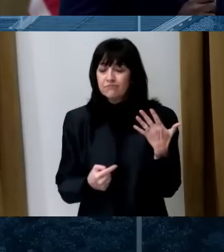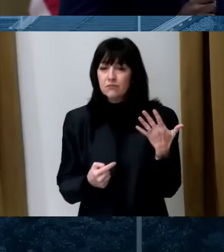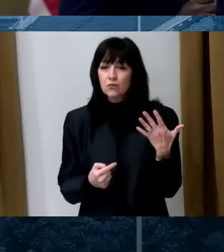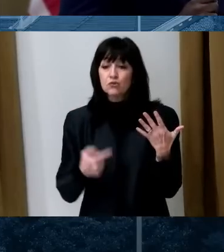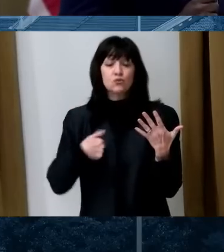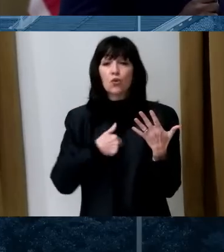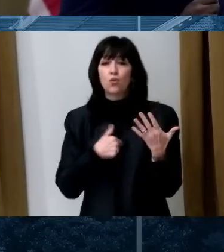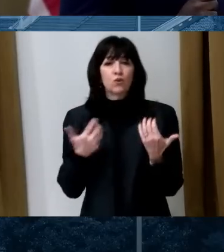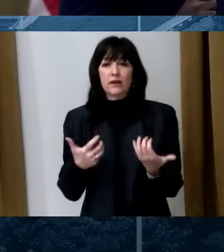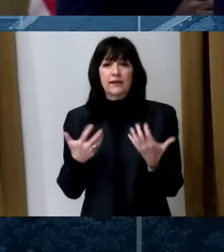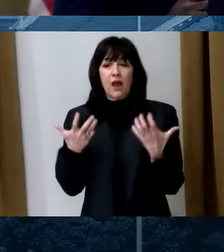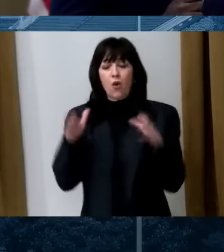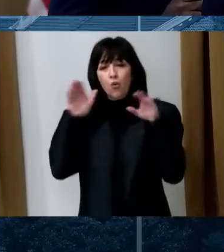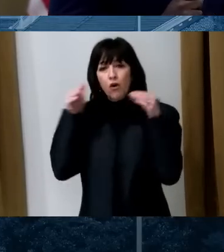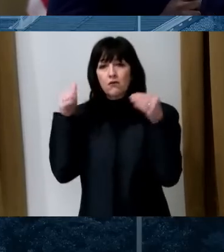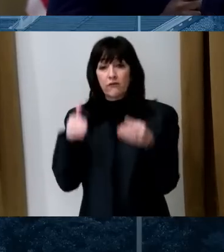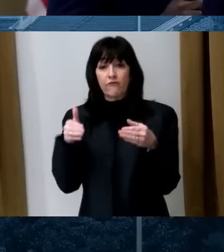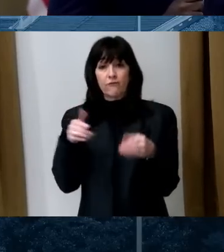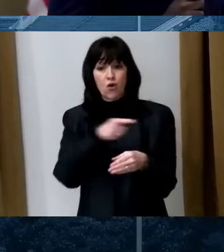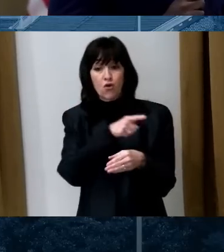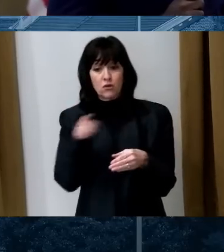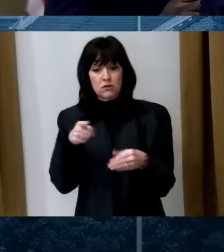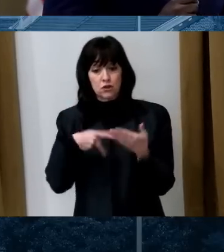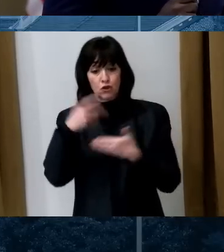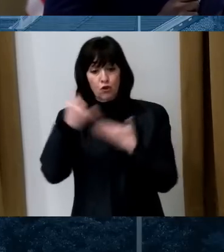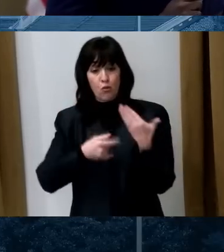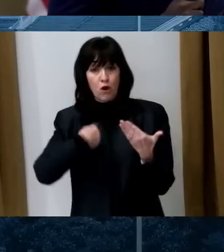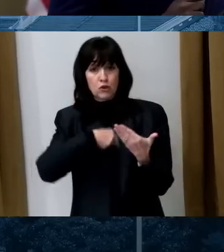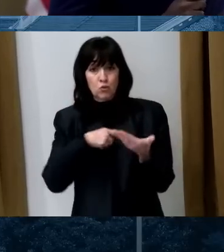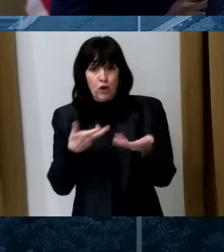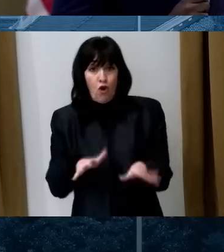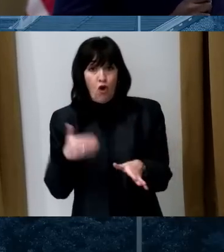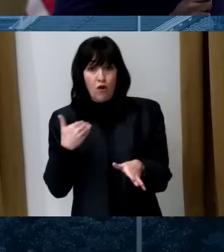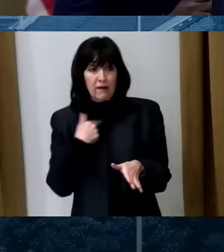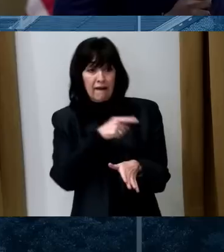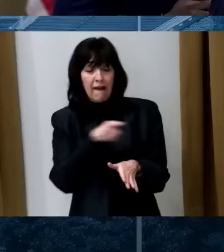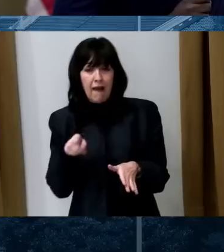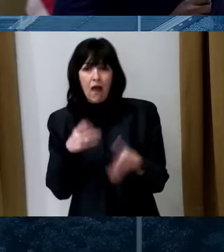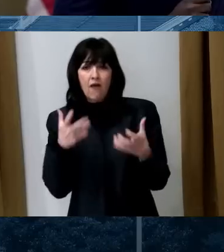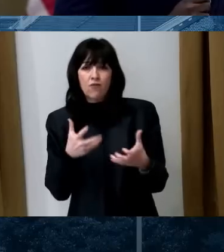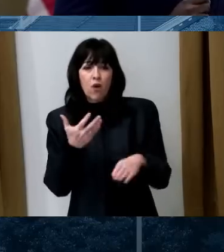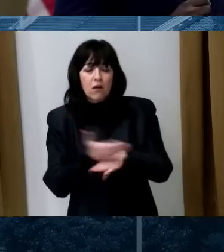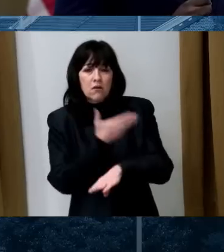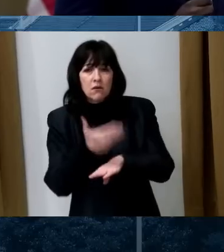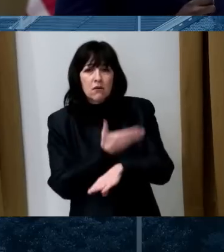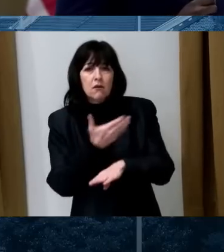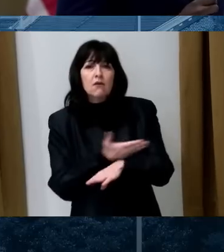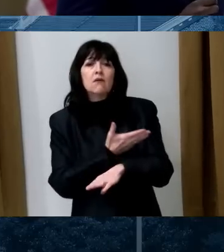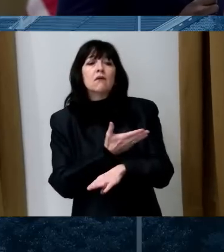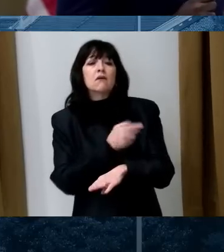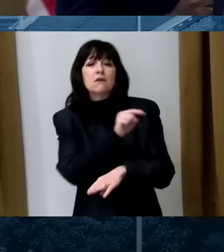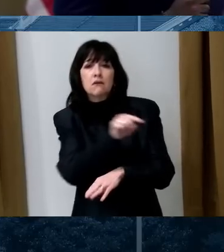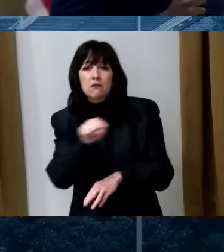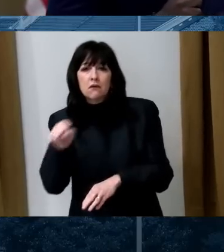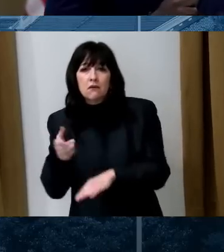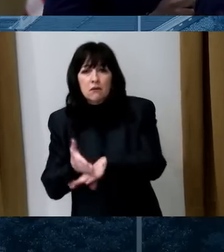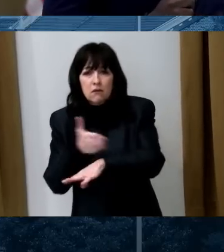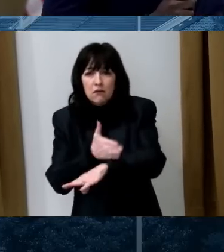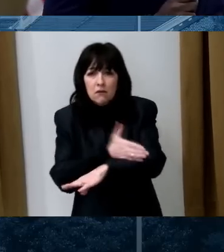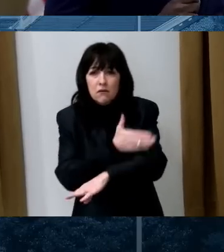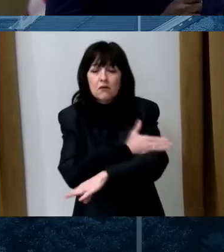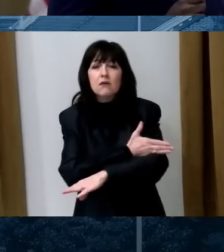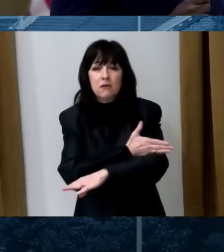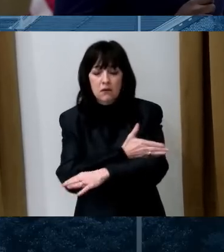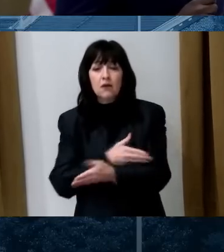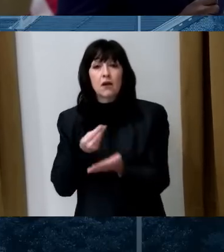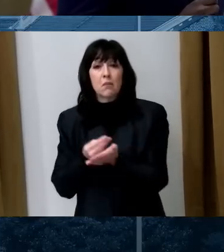is focus more on existing projects that we already have in our hopper and not really adding a lot of new things. Hopefully, when we come back